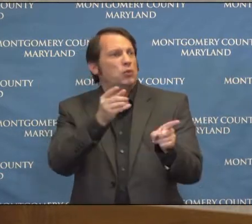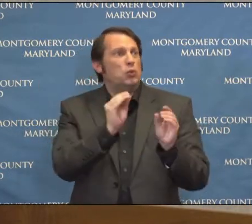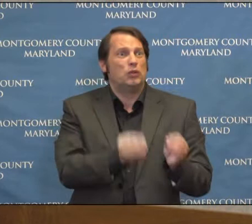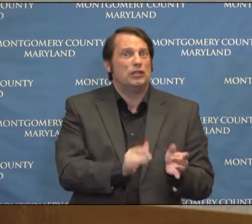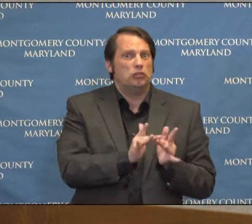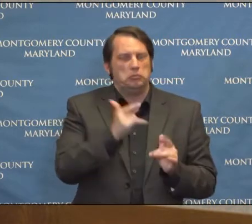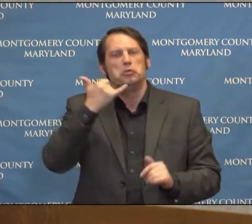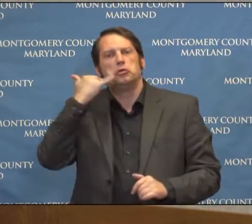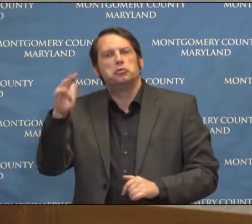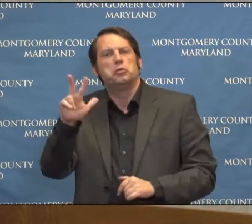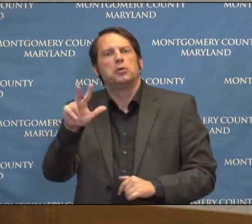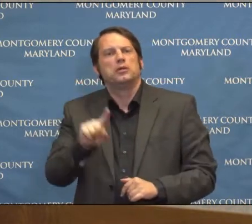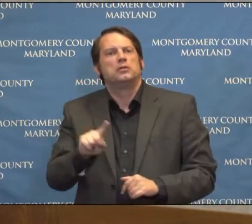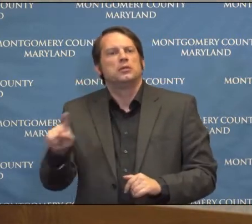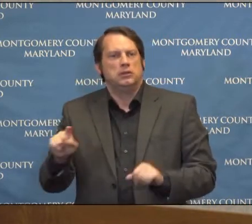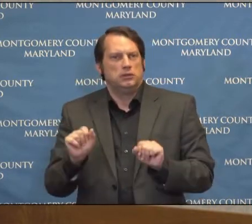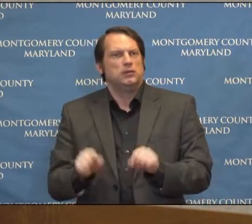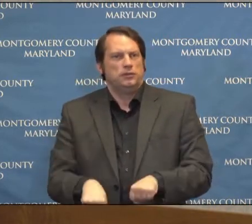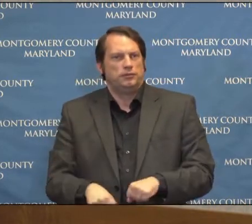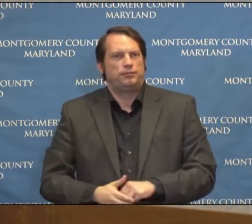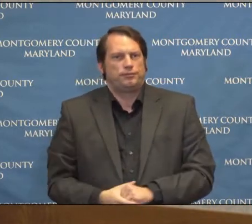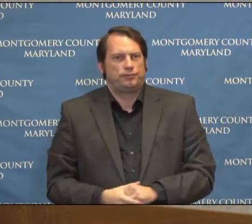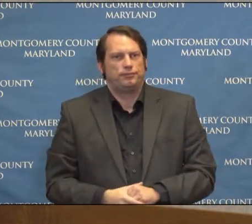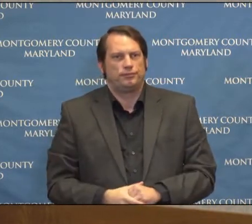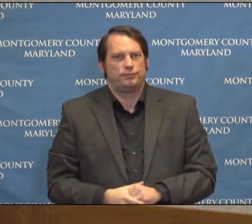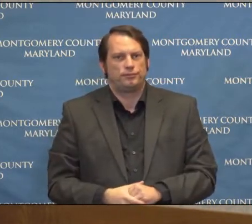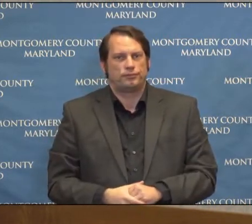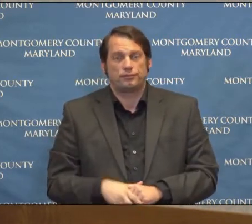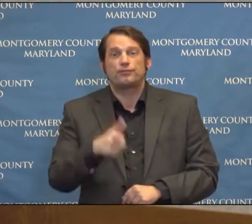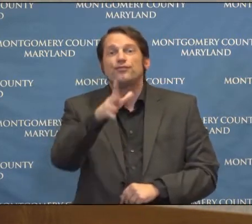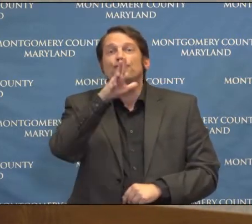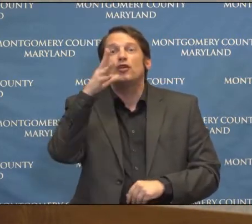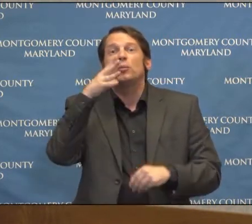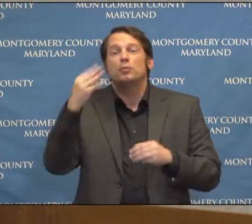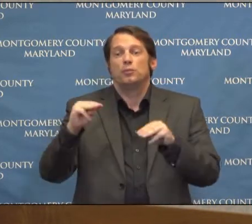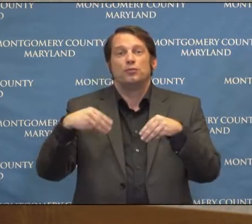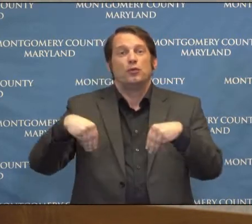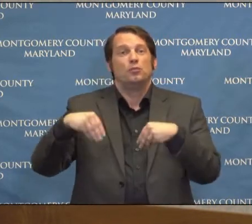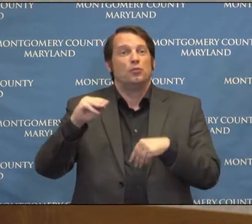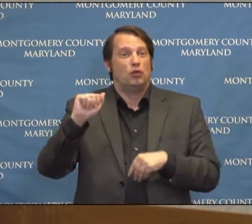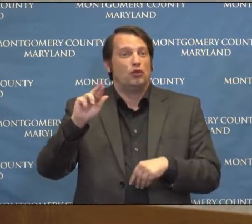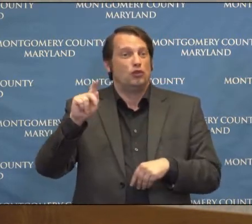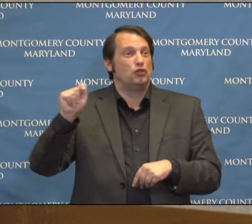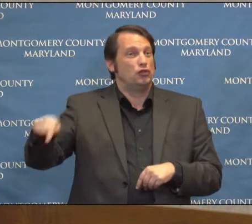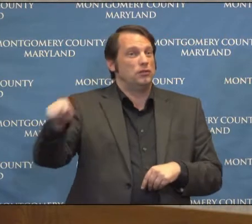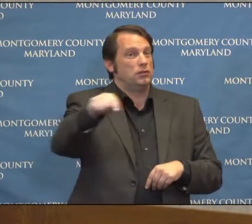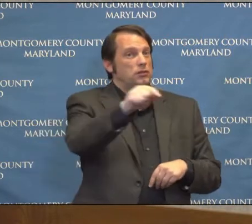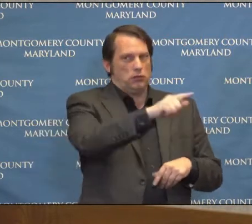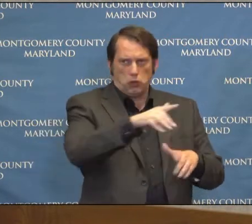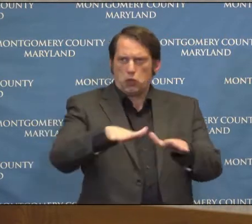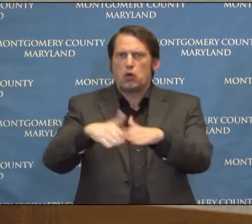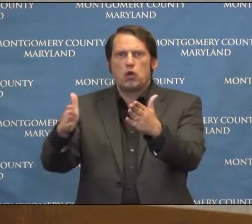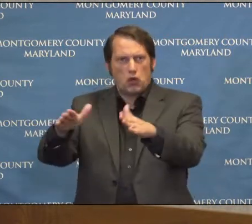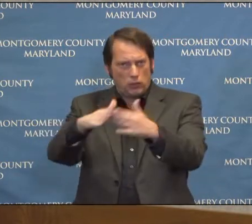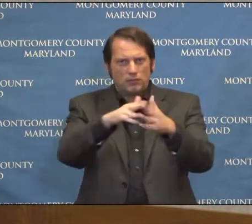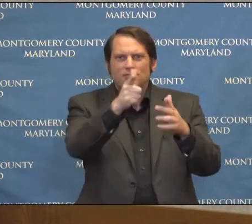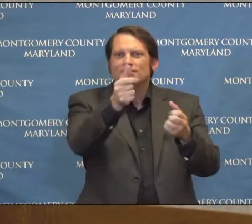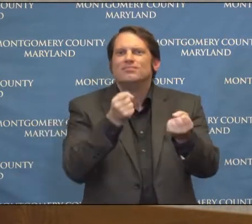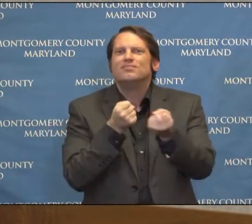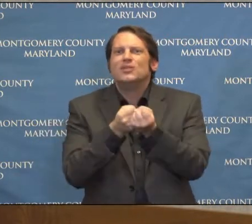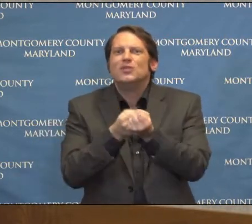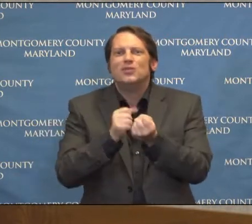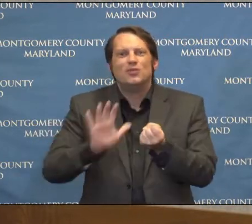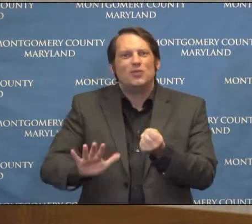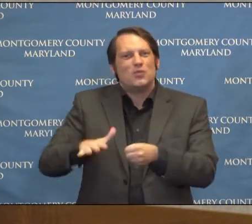and we're entering that season where it's a terrific opportunity to support our local farms and food producers. And Crossroads Community Food